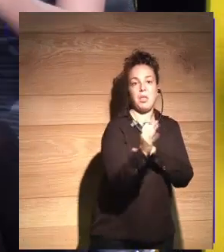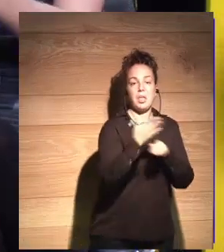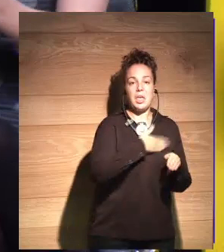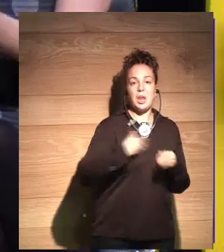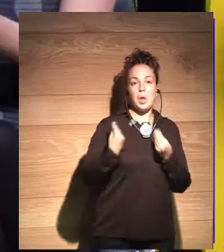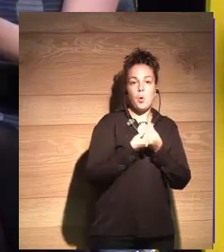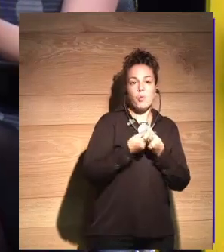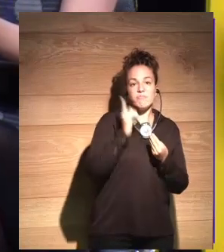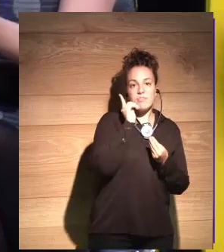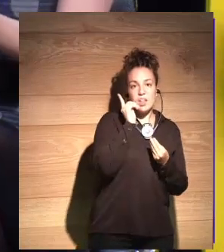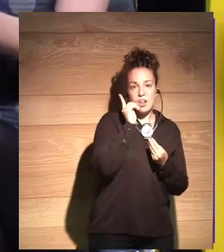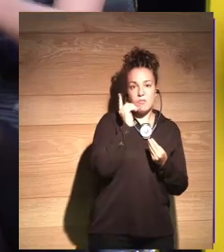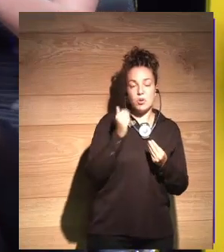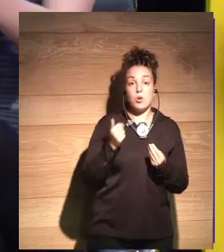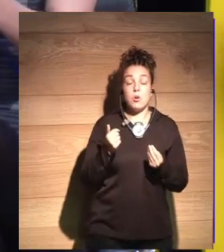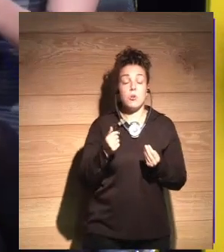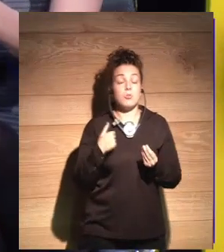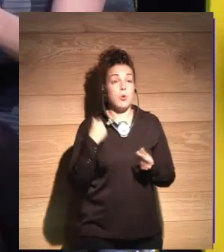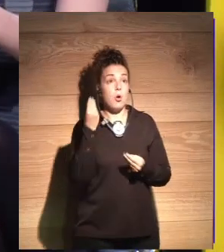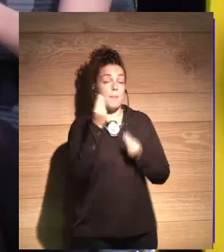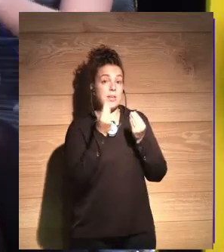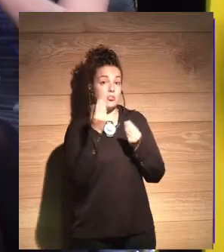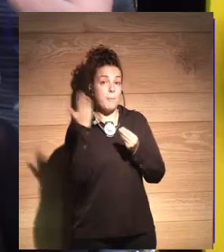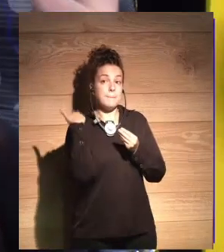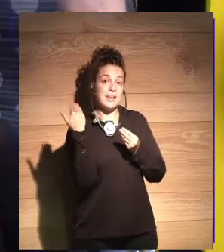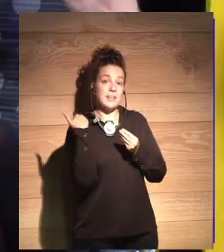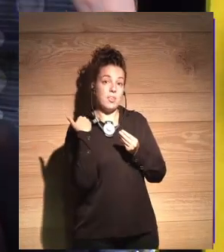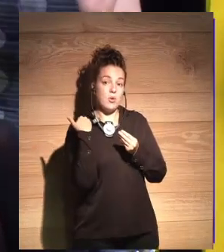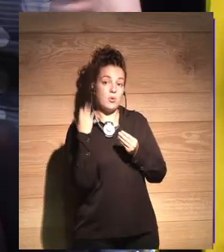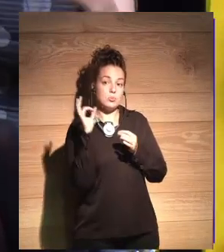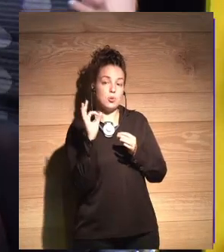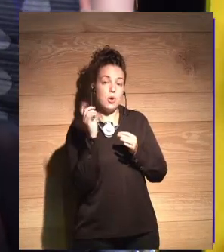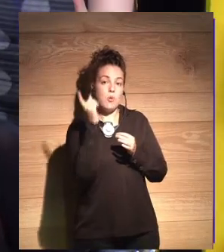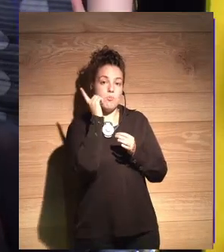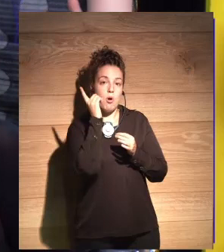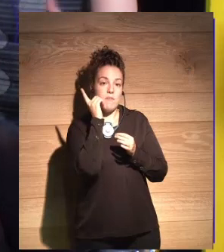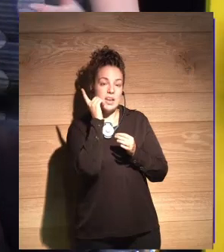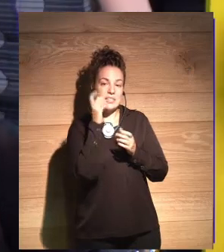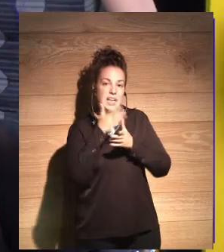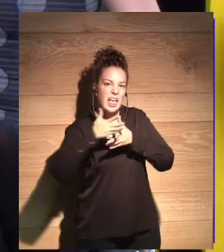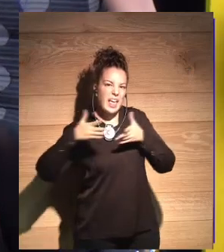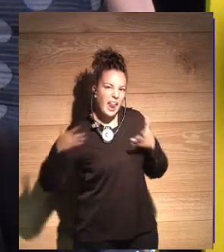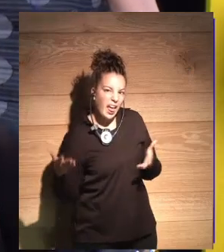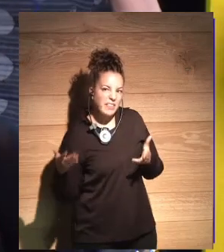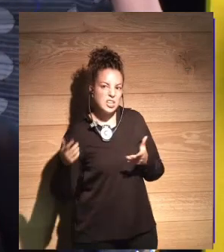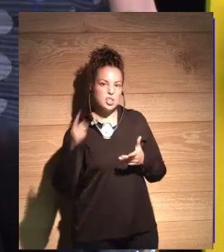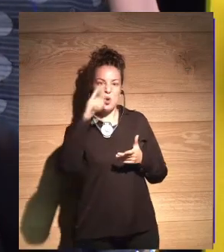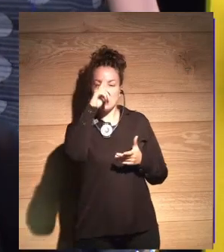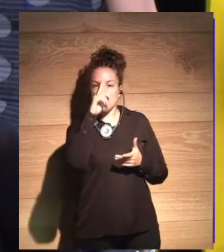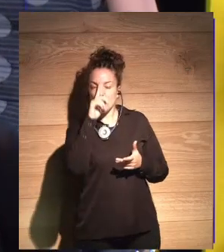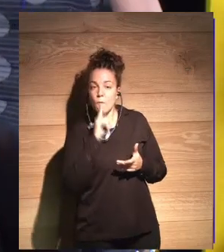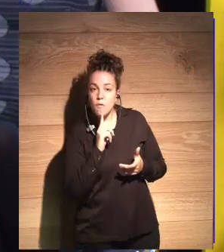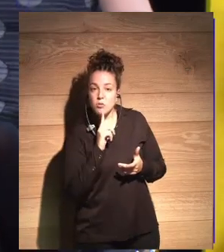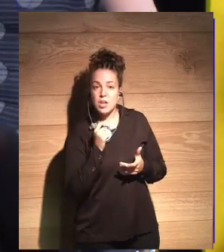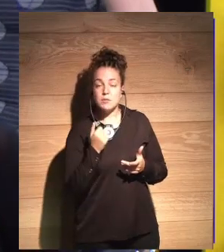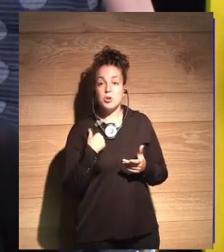phone was so beautiful and pink, that people liked that phone that they keep it. Yeah. But I think right now people are like, I hate my